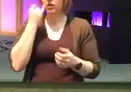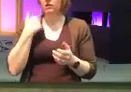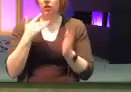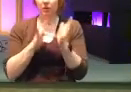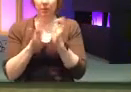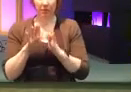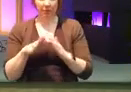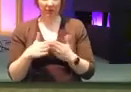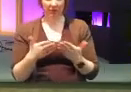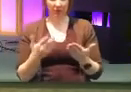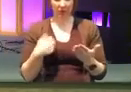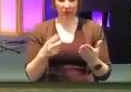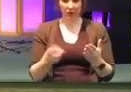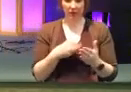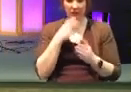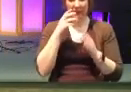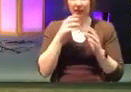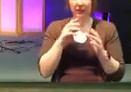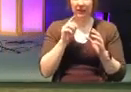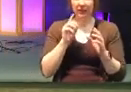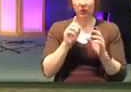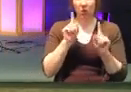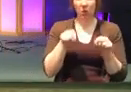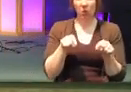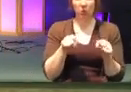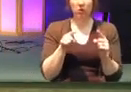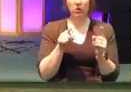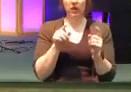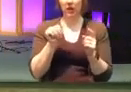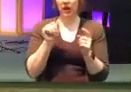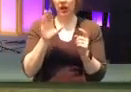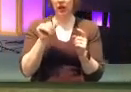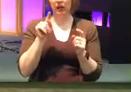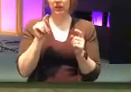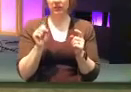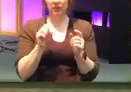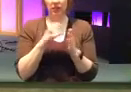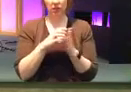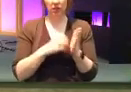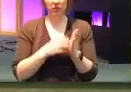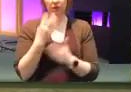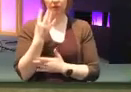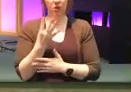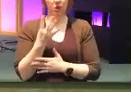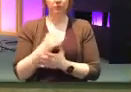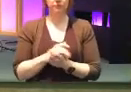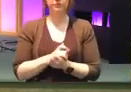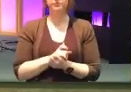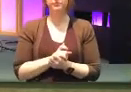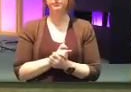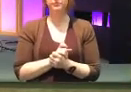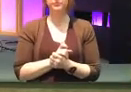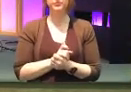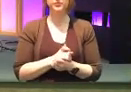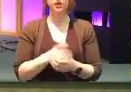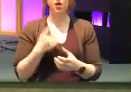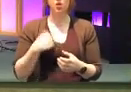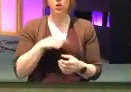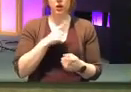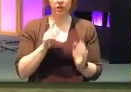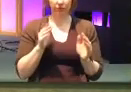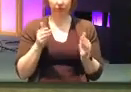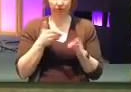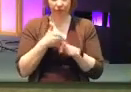Bibles, we are going to dive right in today. Acts chapter 4. Acts chapter 4 is where we're going to be kind of the